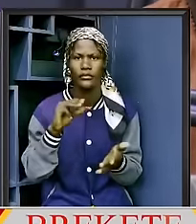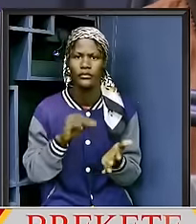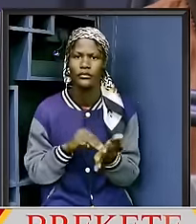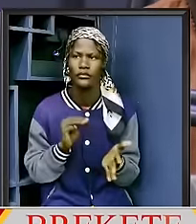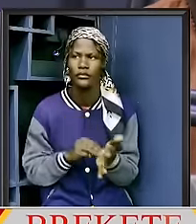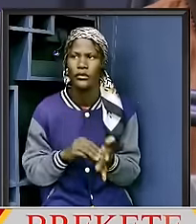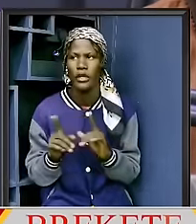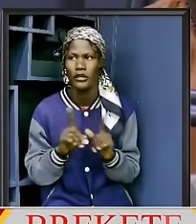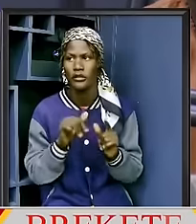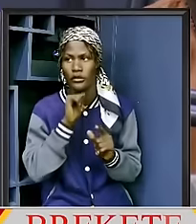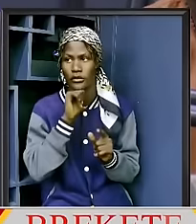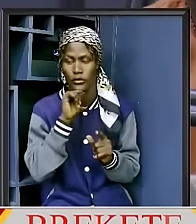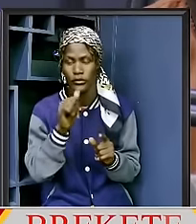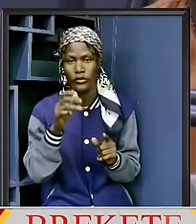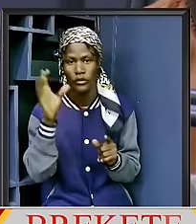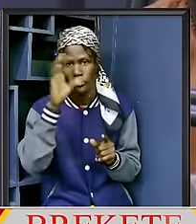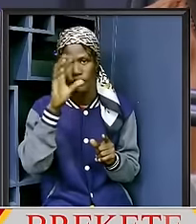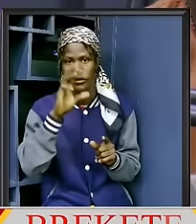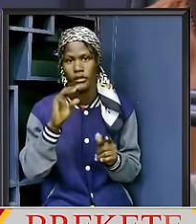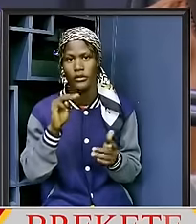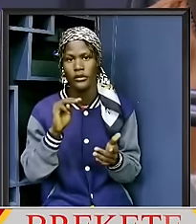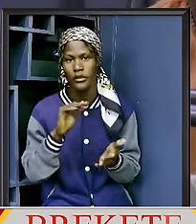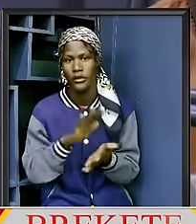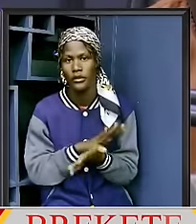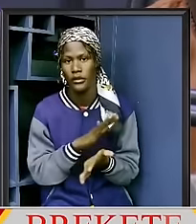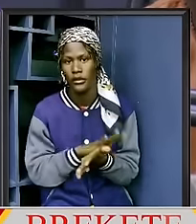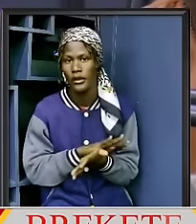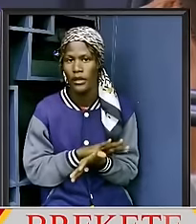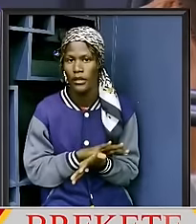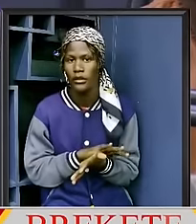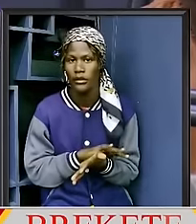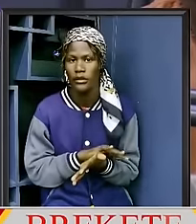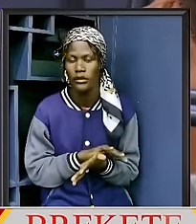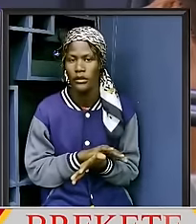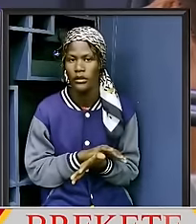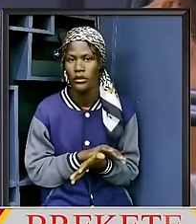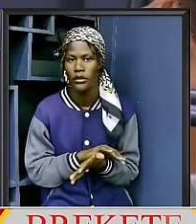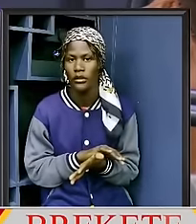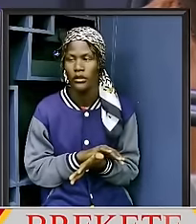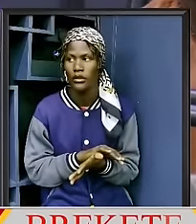see the letter. You understand me, sir? So when I was at...